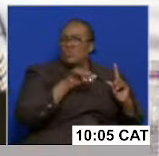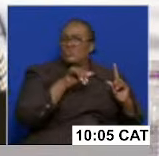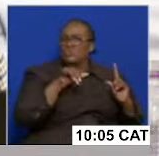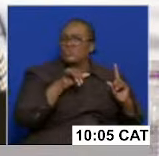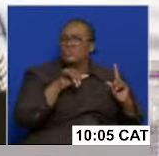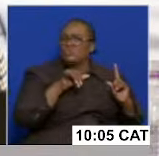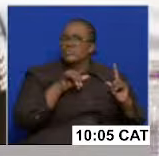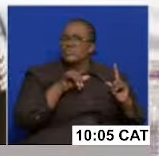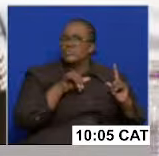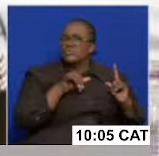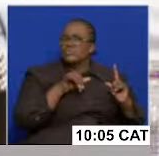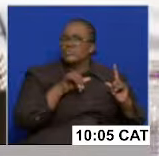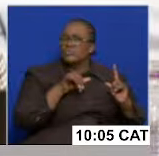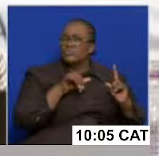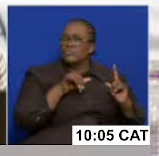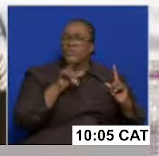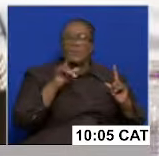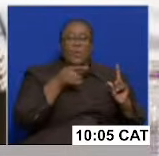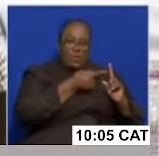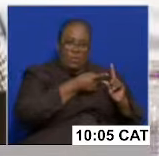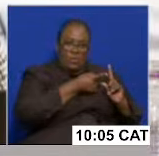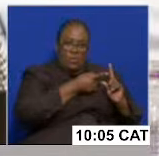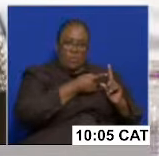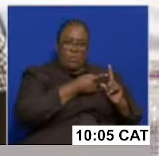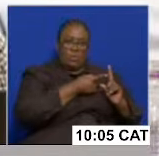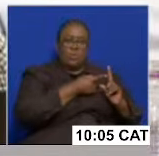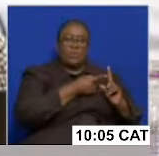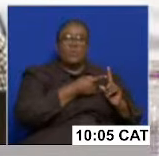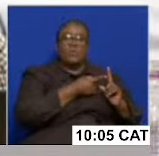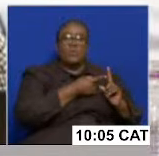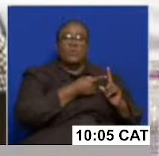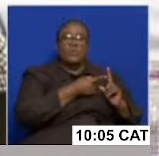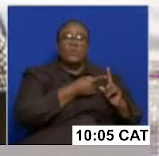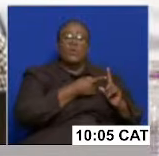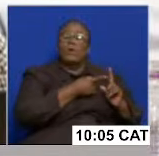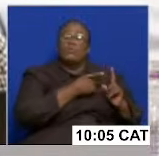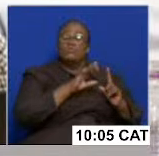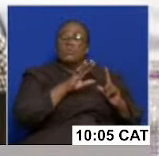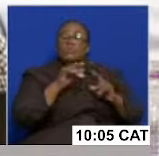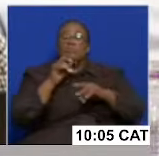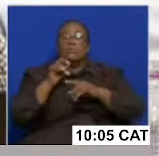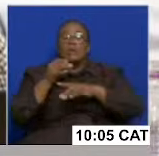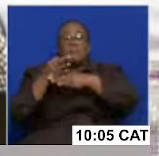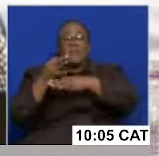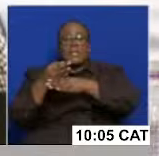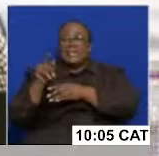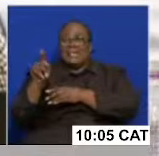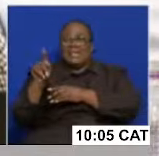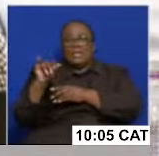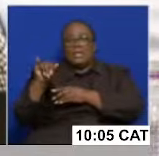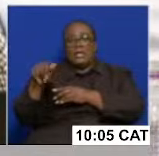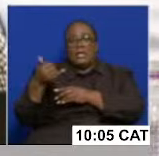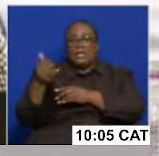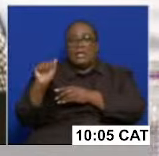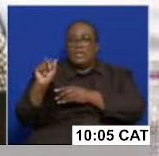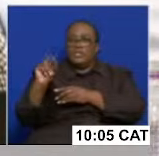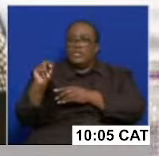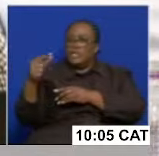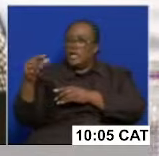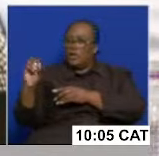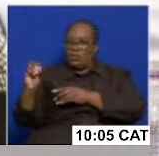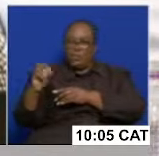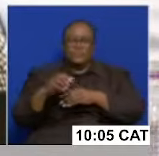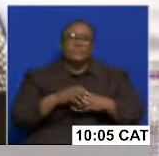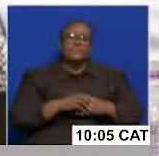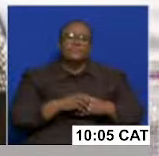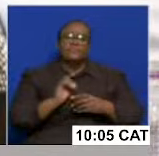Mr. Django. Thank you. You then say, later on, the next sentence, you say that he was